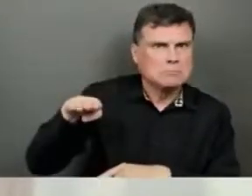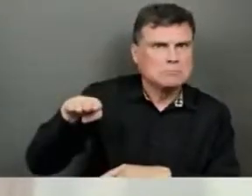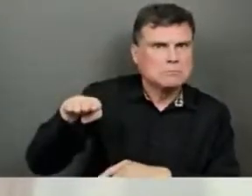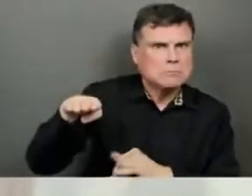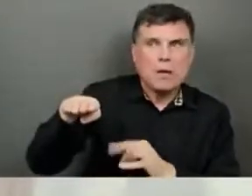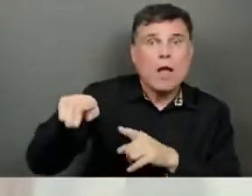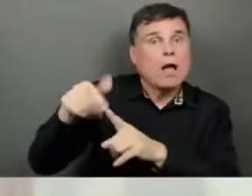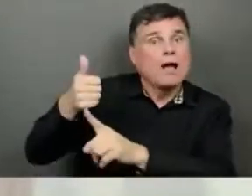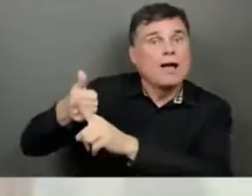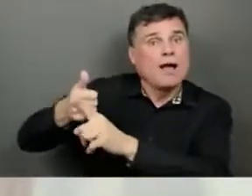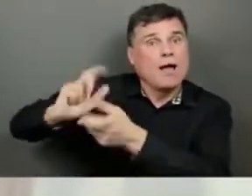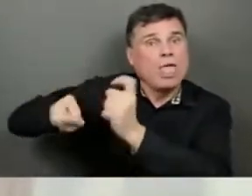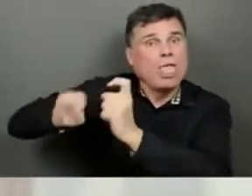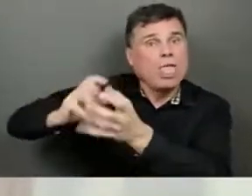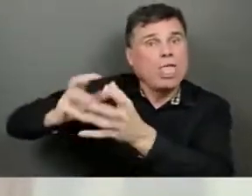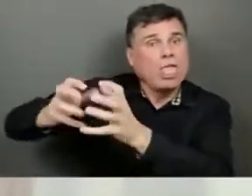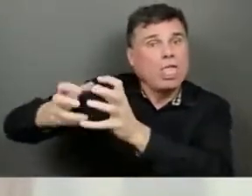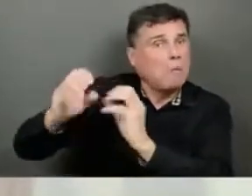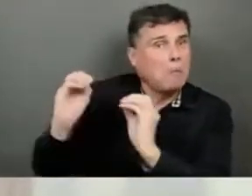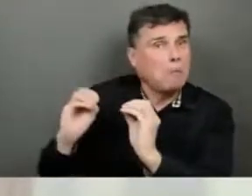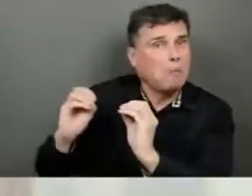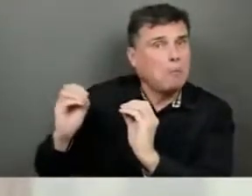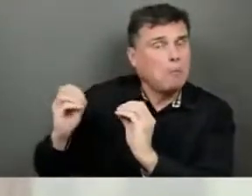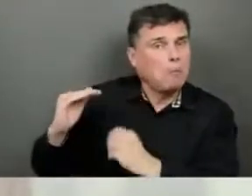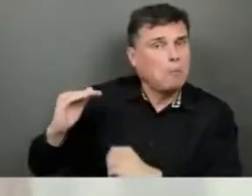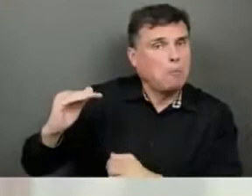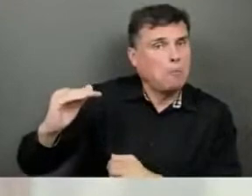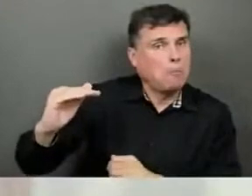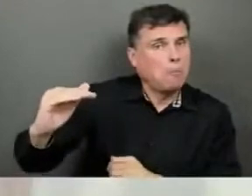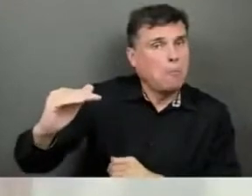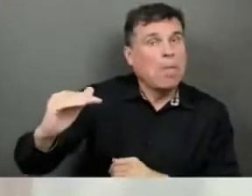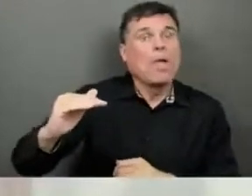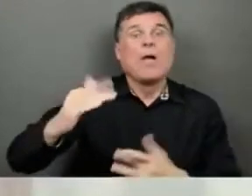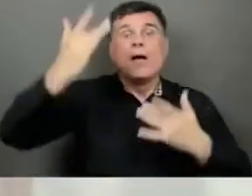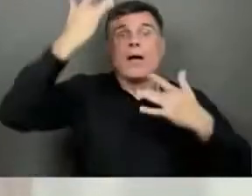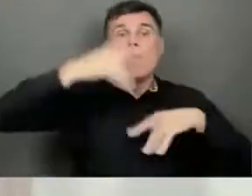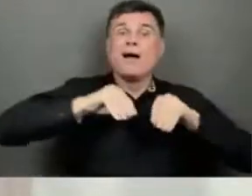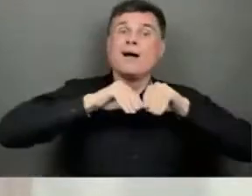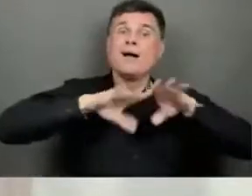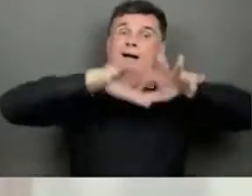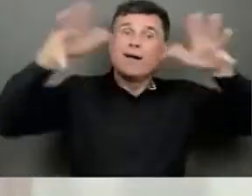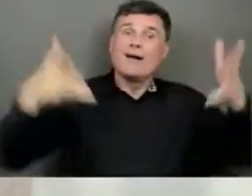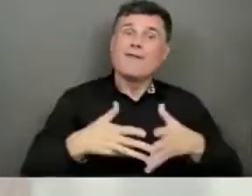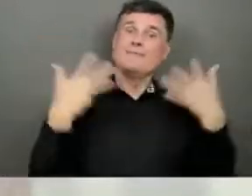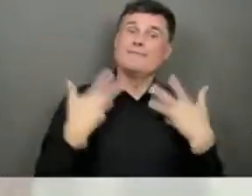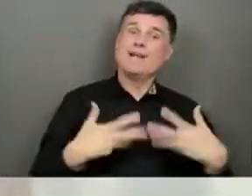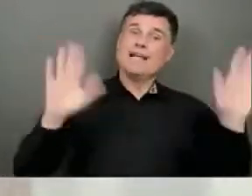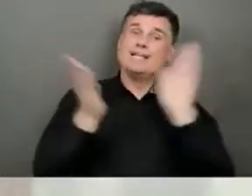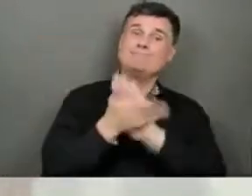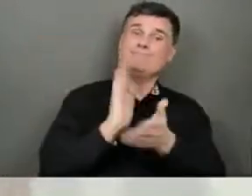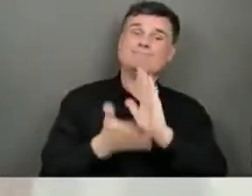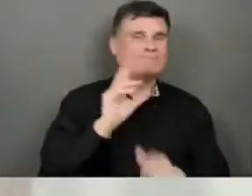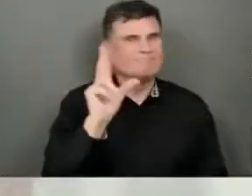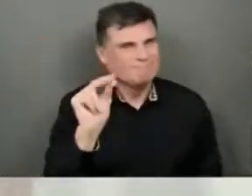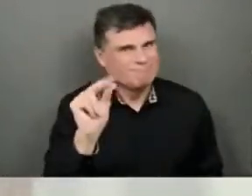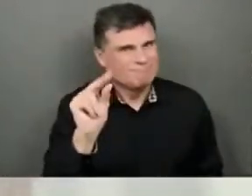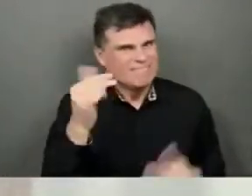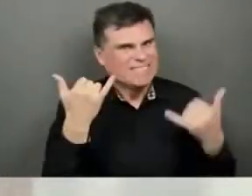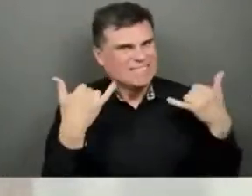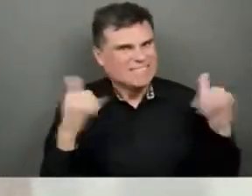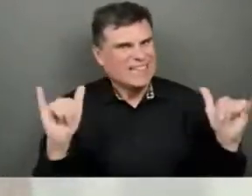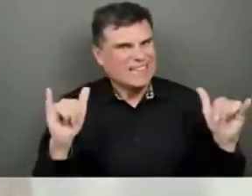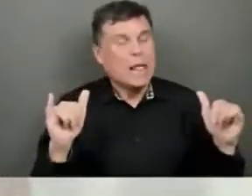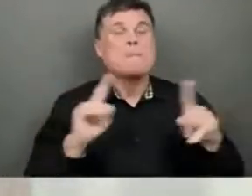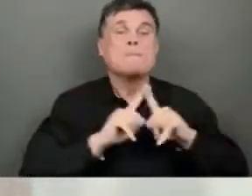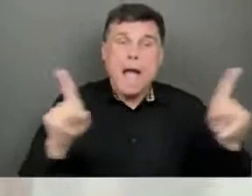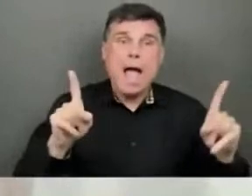still emerging from that. So this spring program, I believe, is going to be, it's in response to what we're seeing right